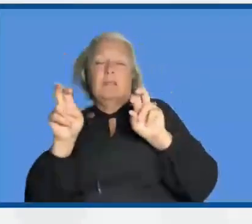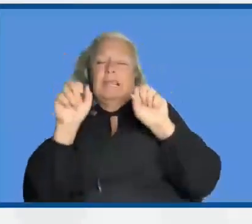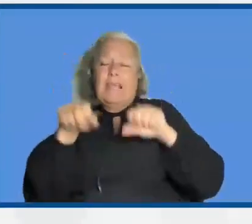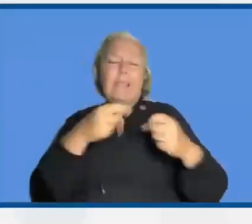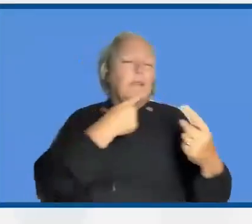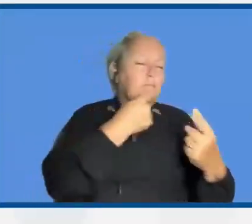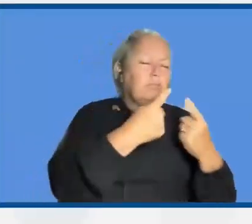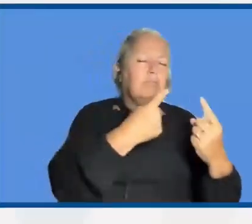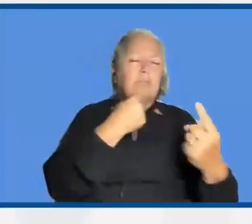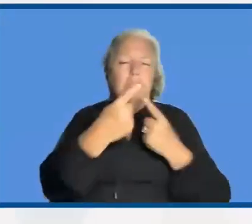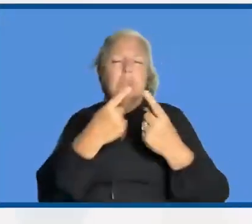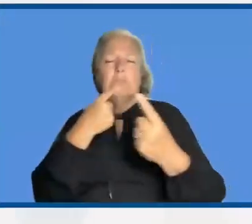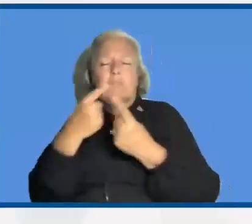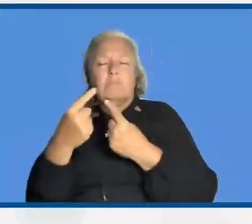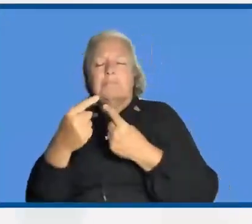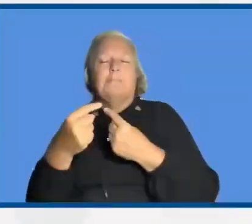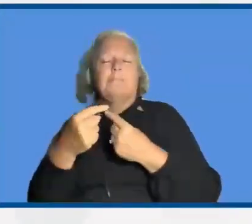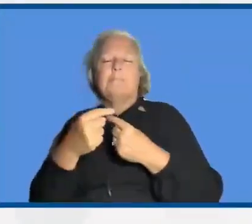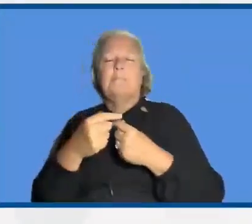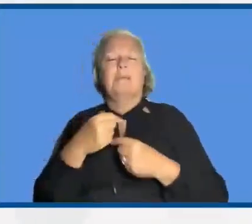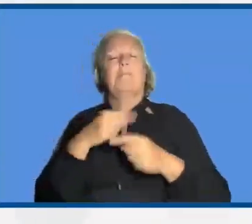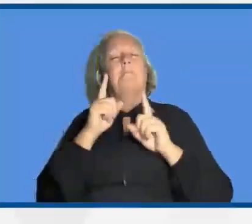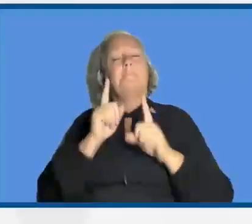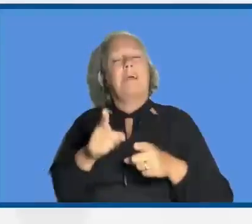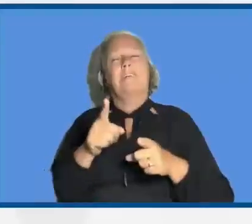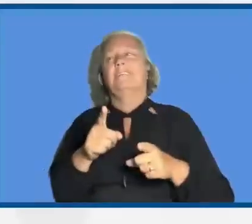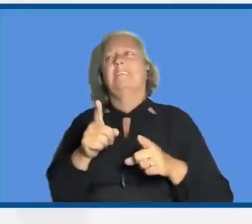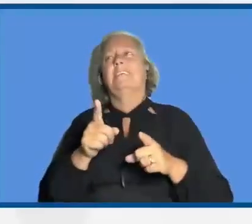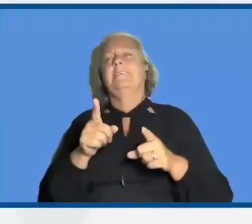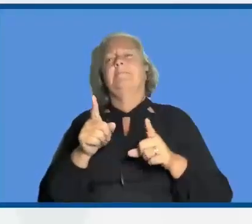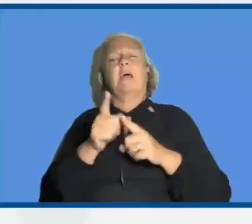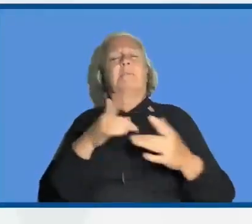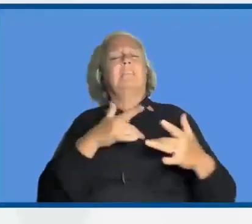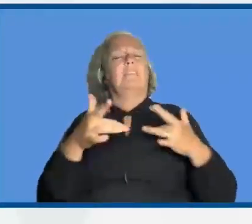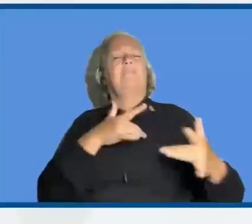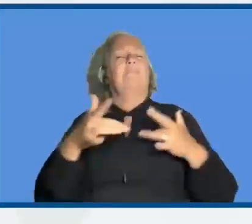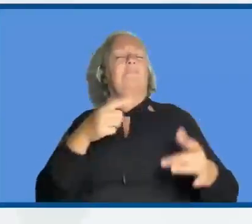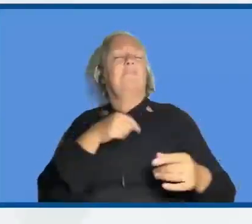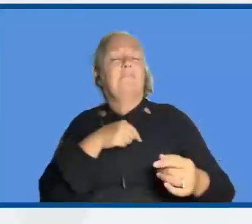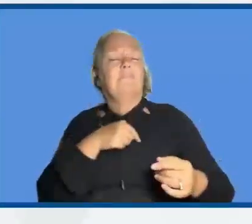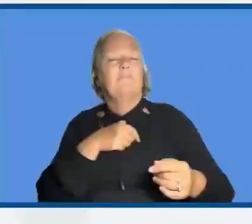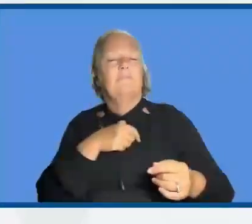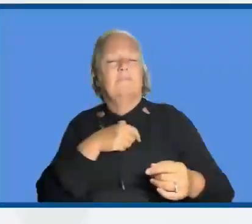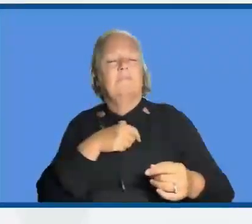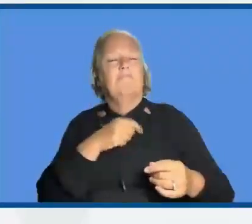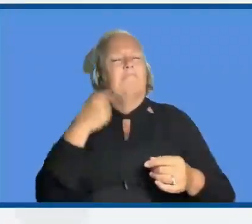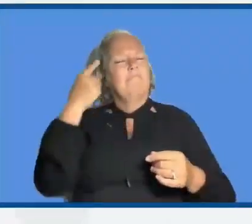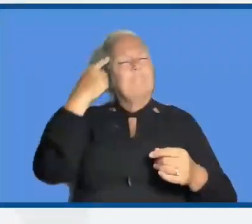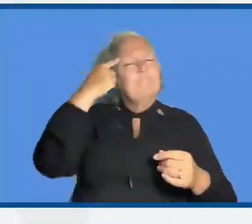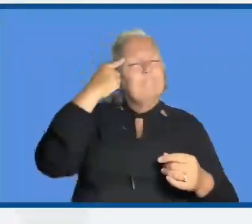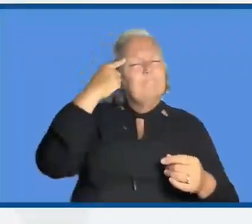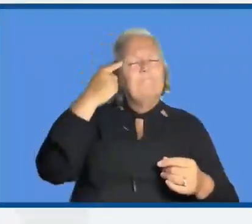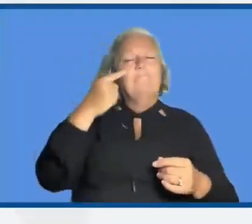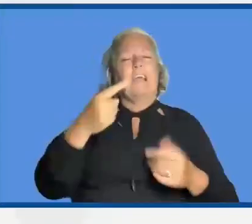we need that sensitivity that is required for taking into account communities,